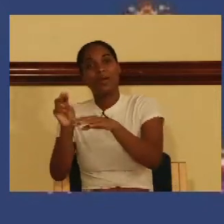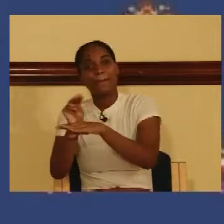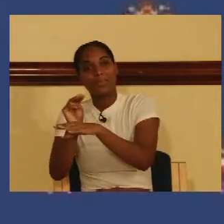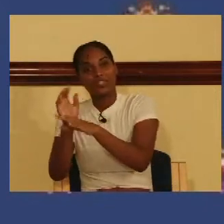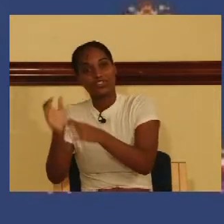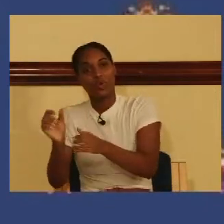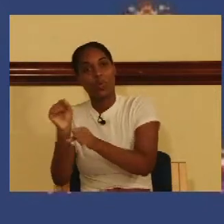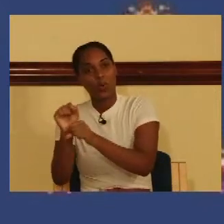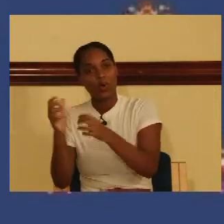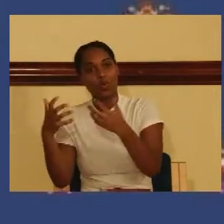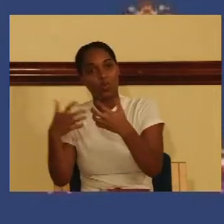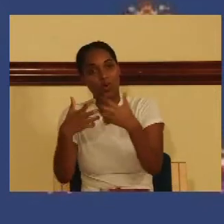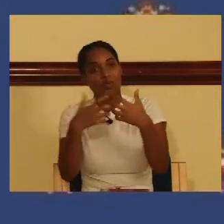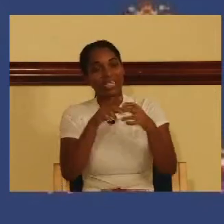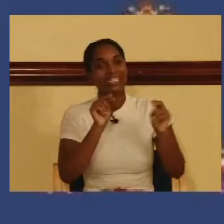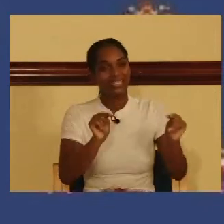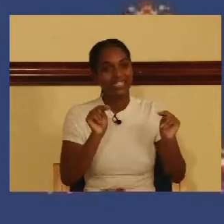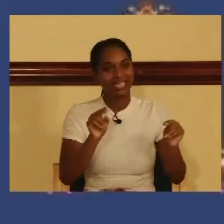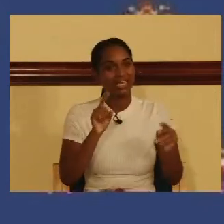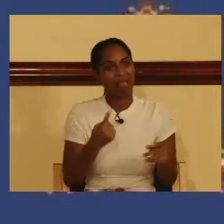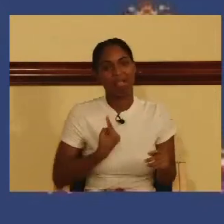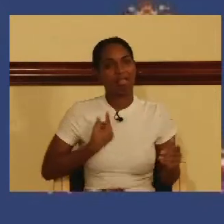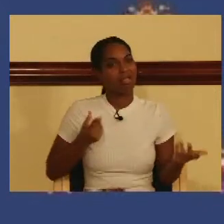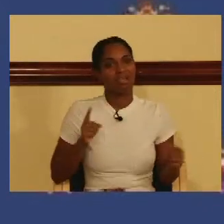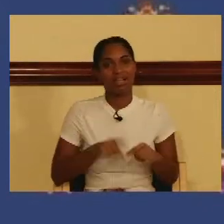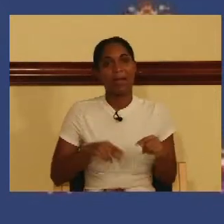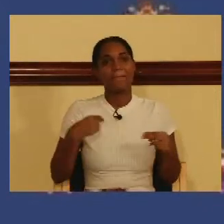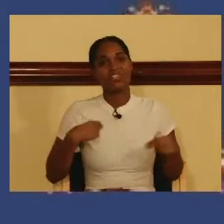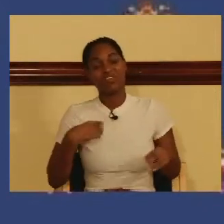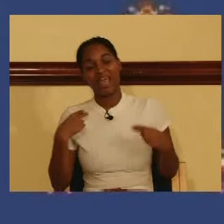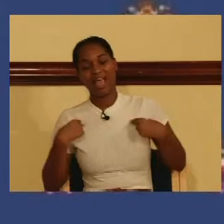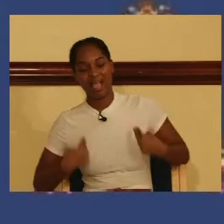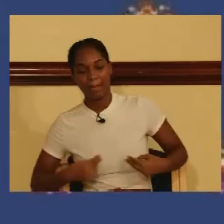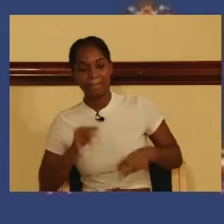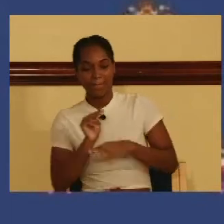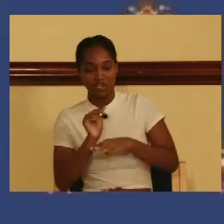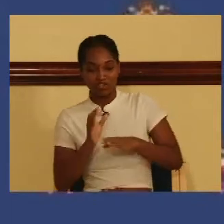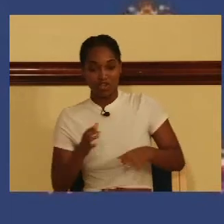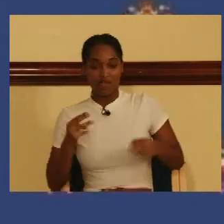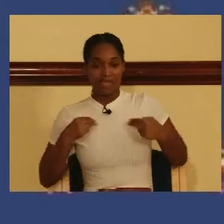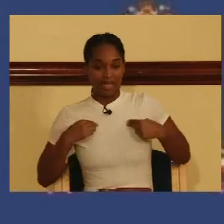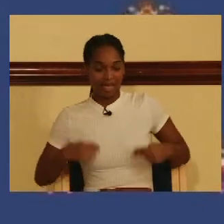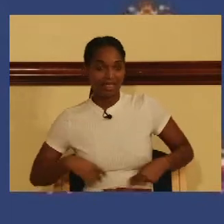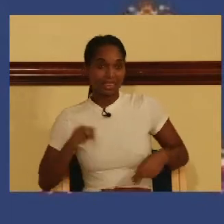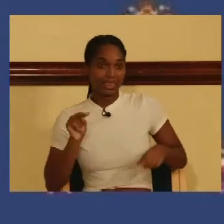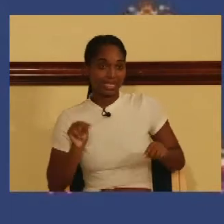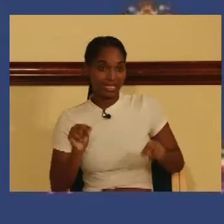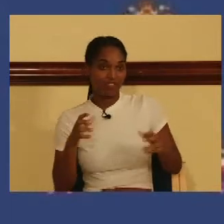representing persons with disabilities, and with the Ministry of Health and so on, because someone will say, how does health come